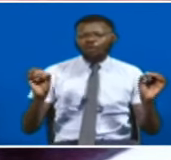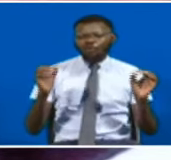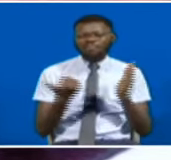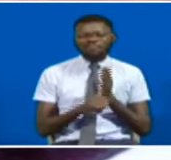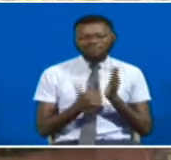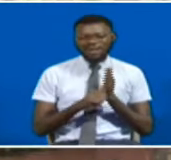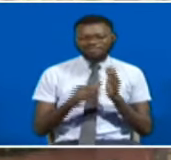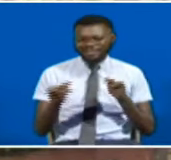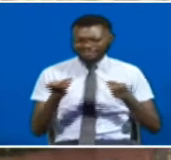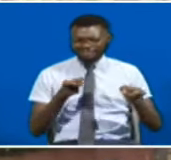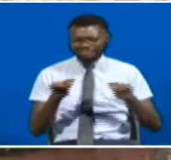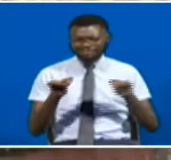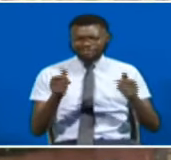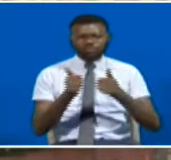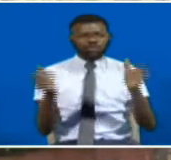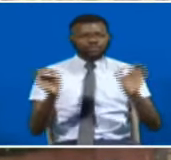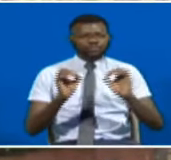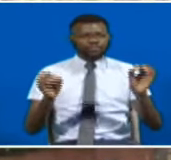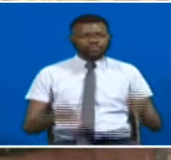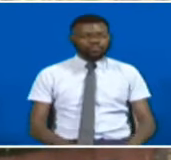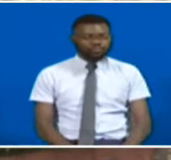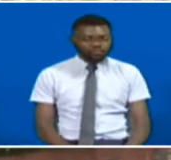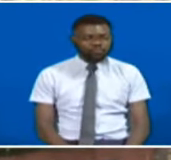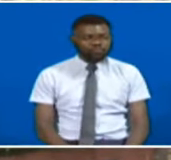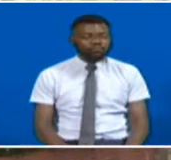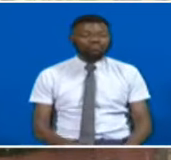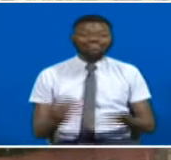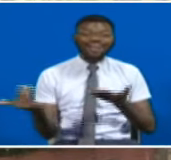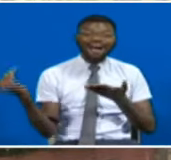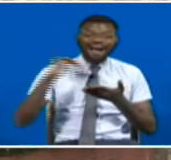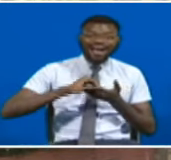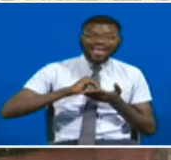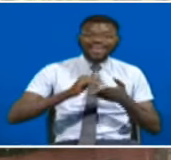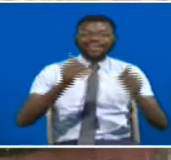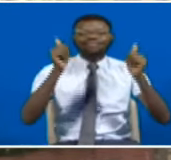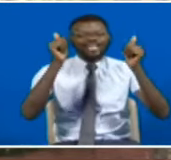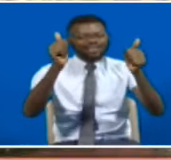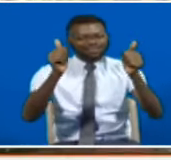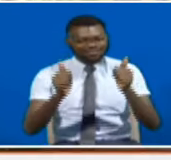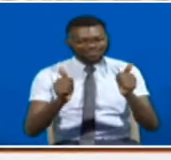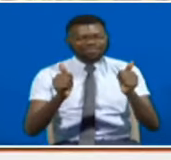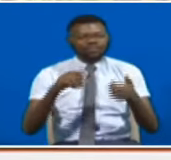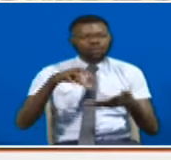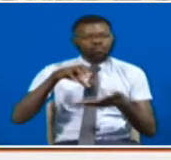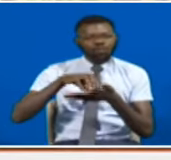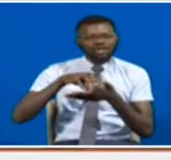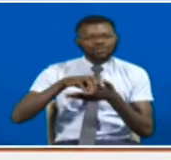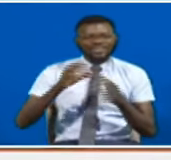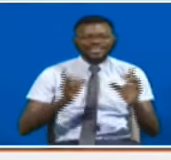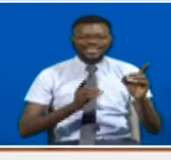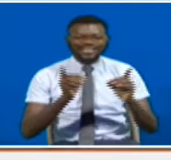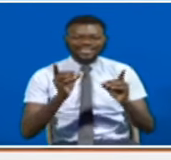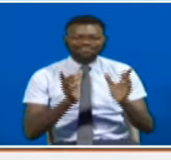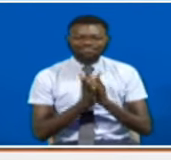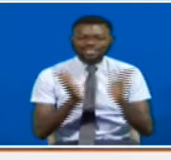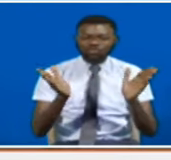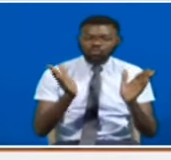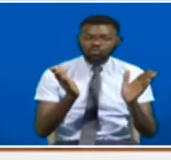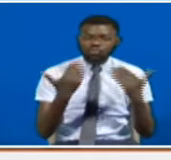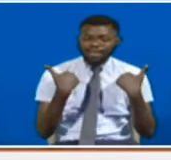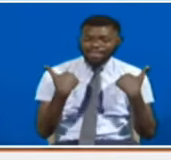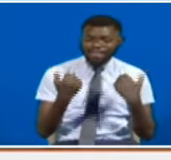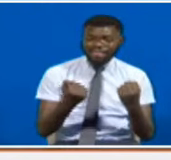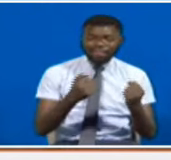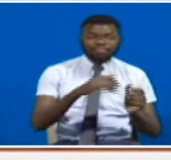reports. The re-advertisement for the position of Director General for Health at the Ministry of Health continues to elicit